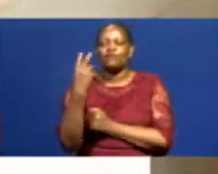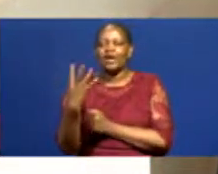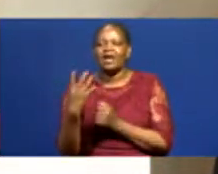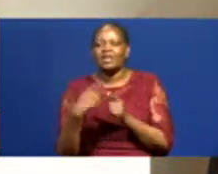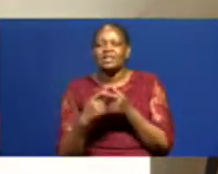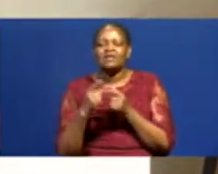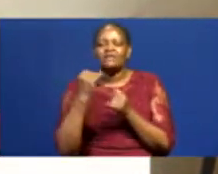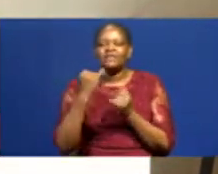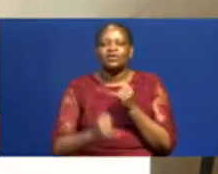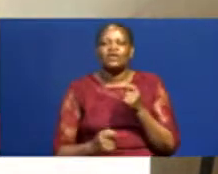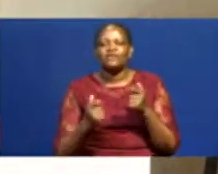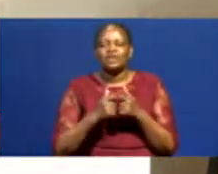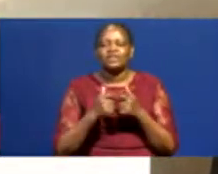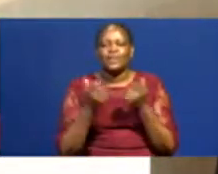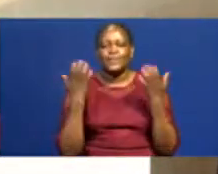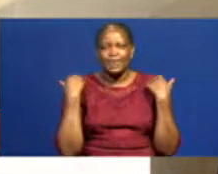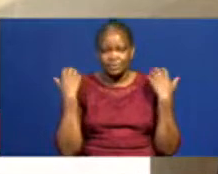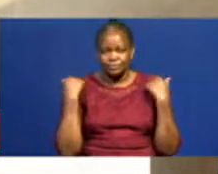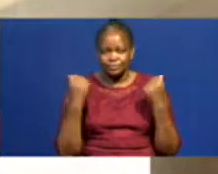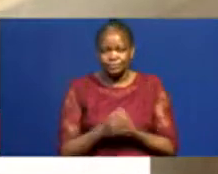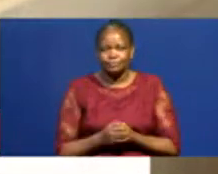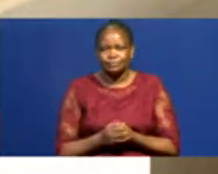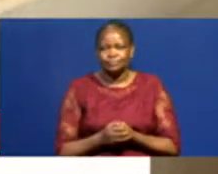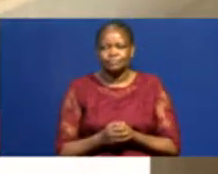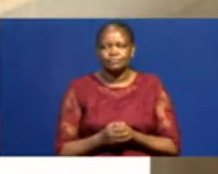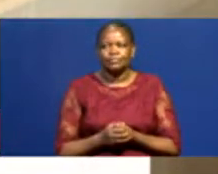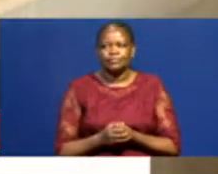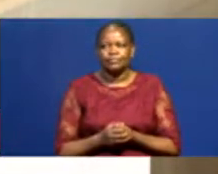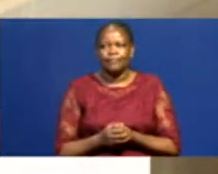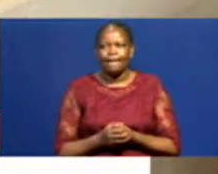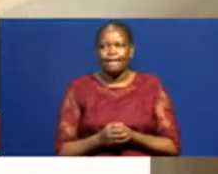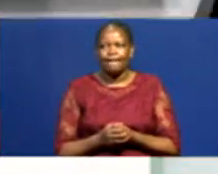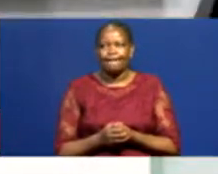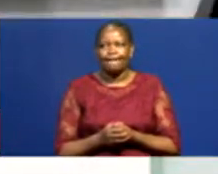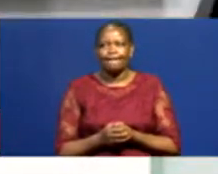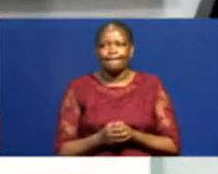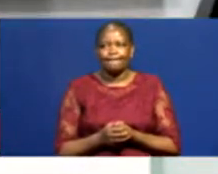practicals. Pasai Frederick, reporting for Prime Edition.